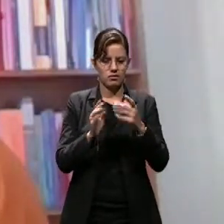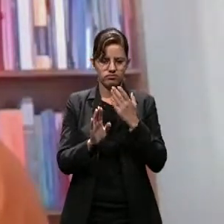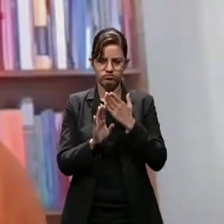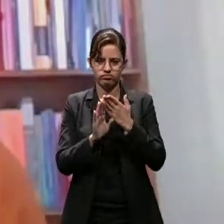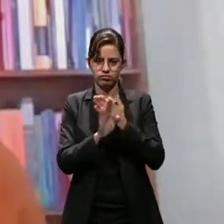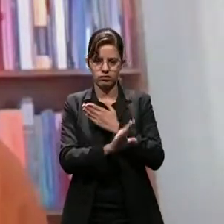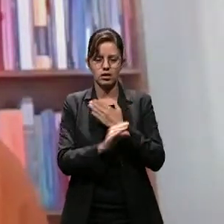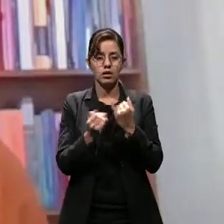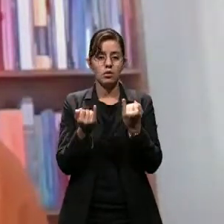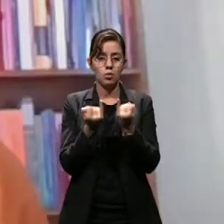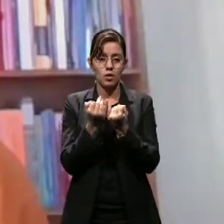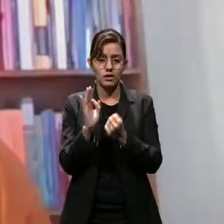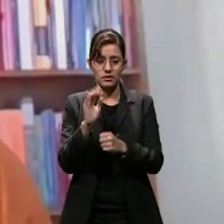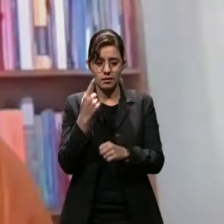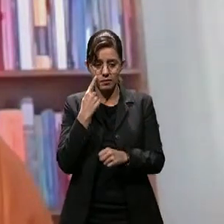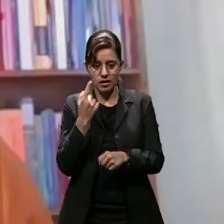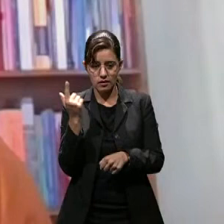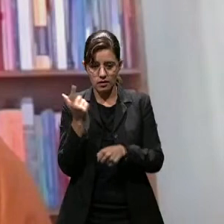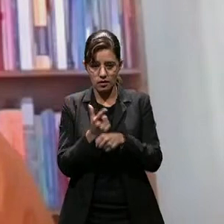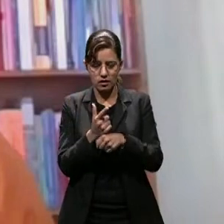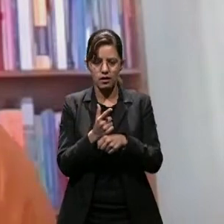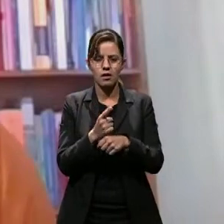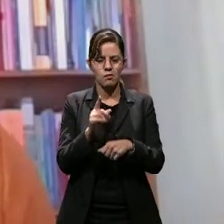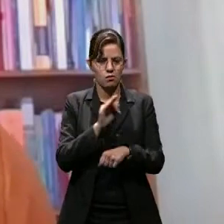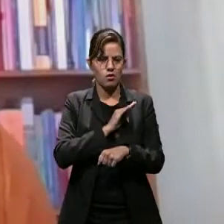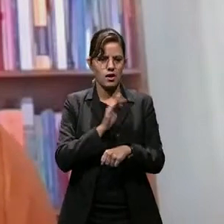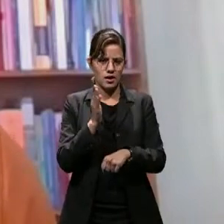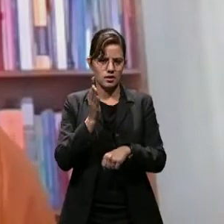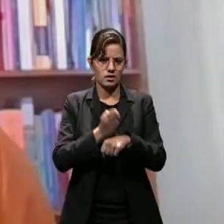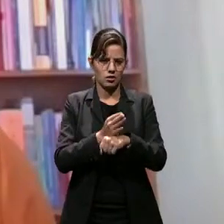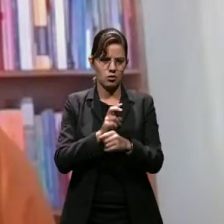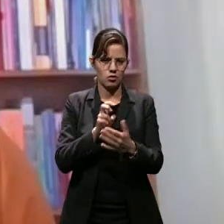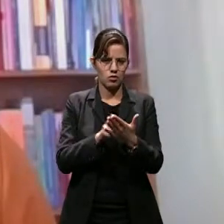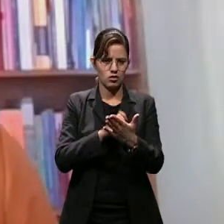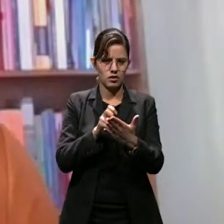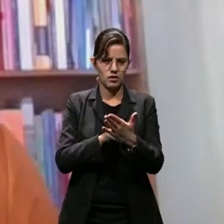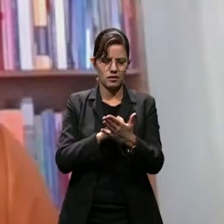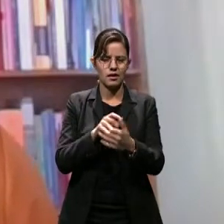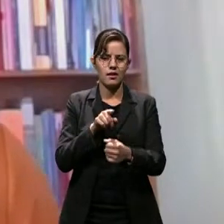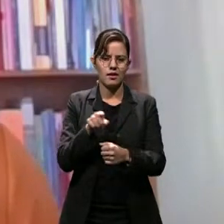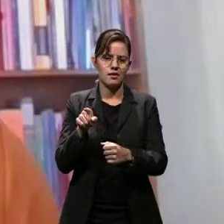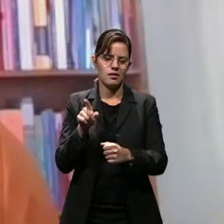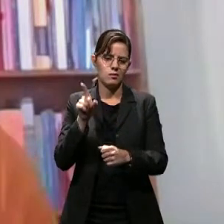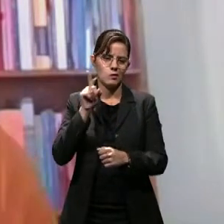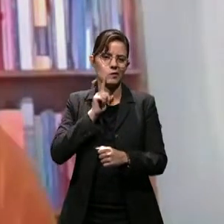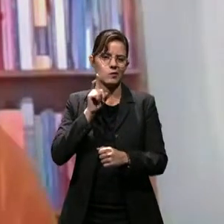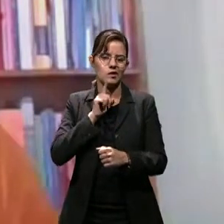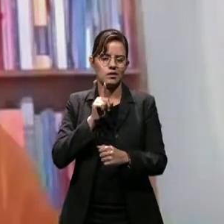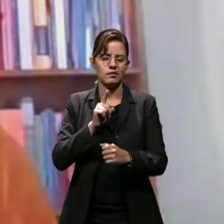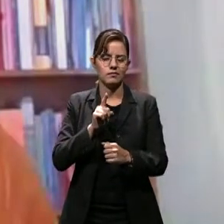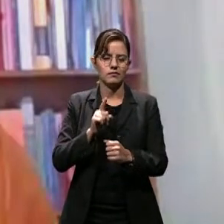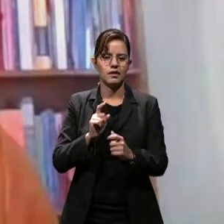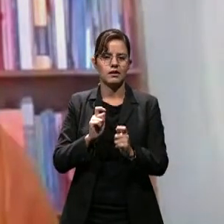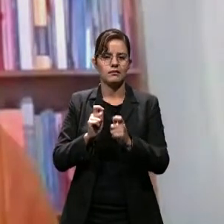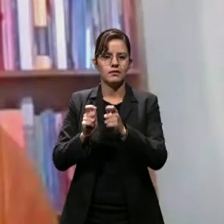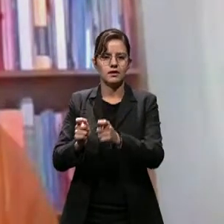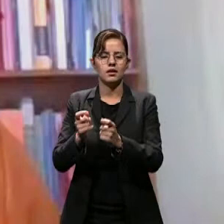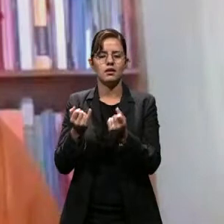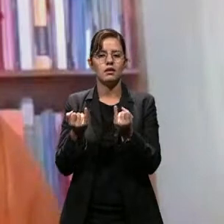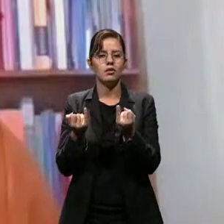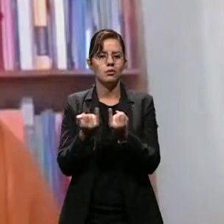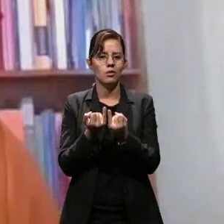deterring, but also addressing any type of violence against the rights of women, as well as